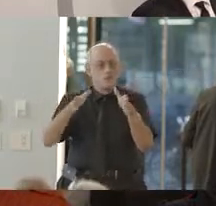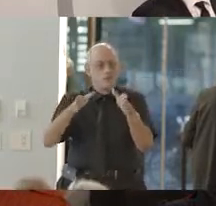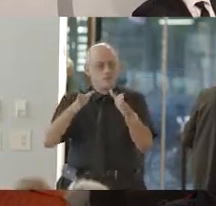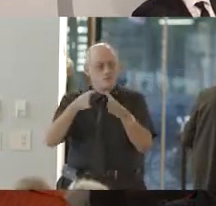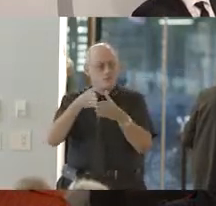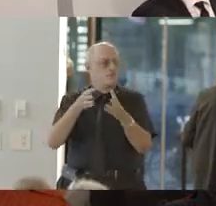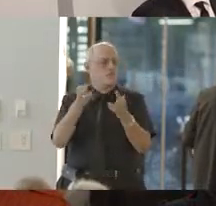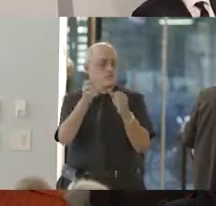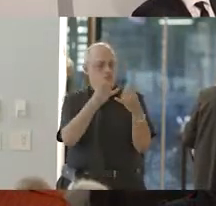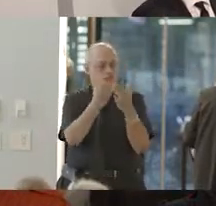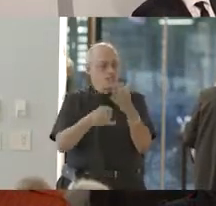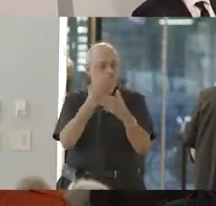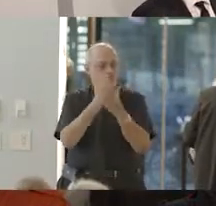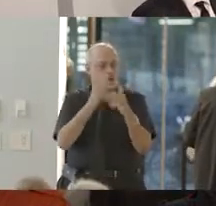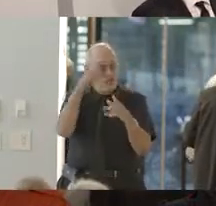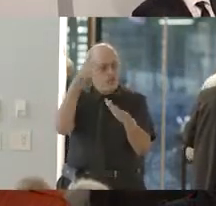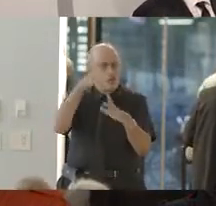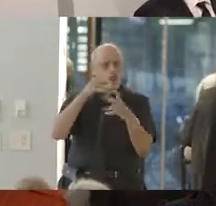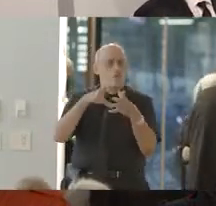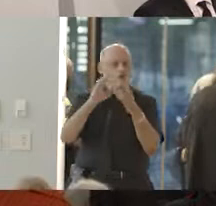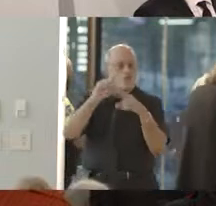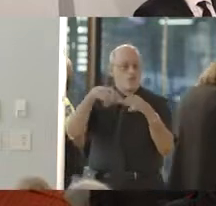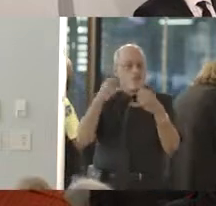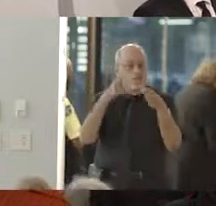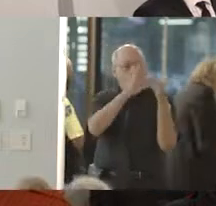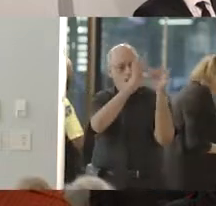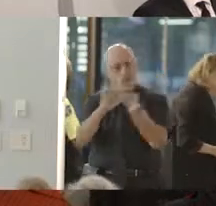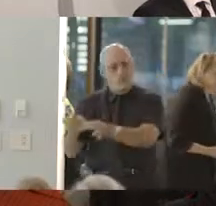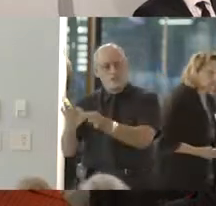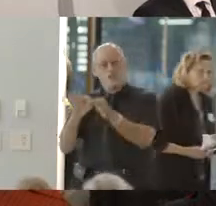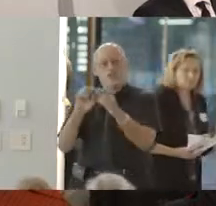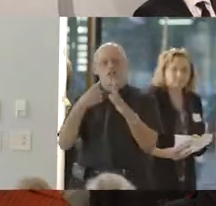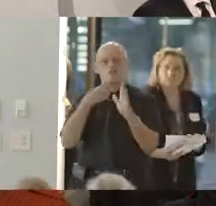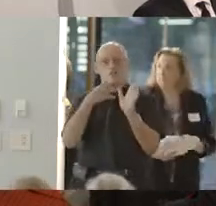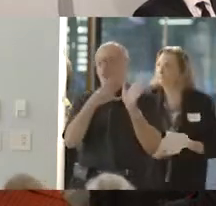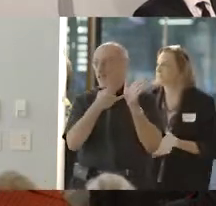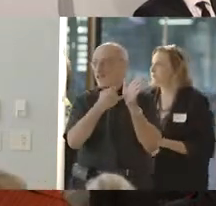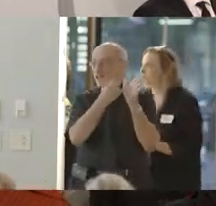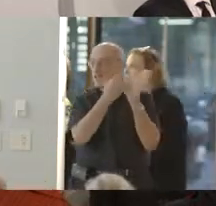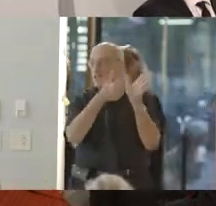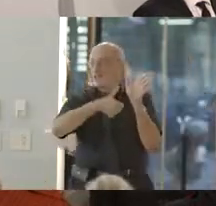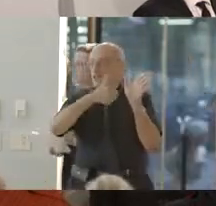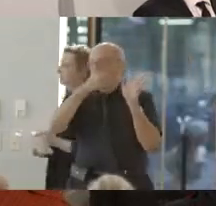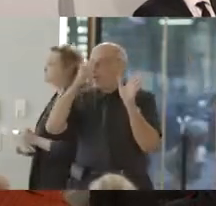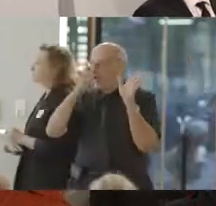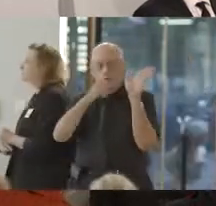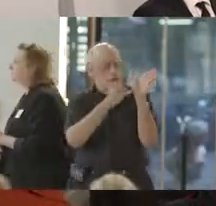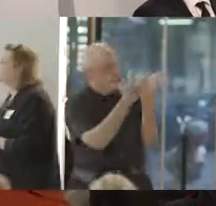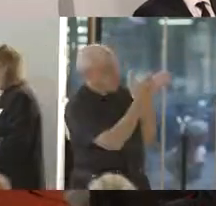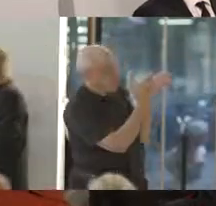future. Again, we're really discussing the alignment location here, which is the red line towards the back of